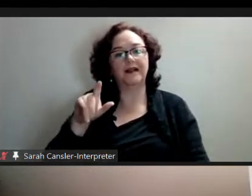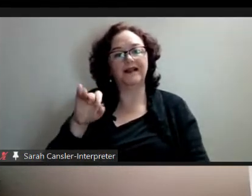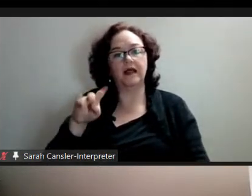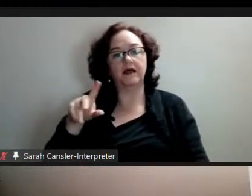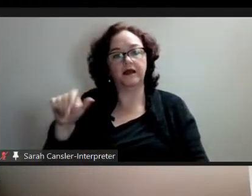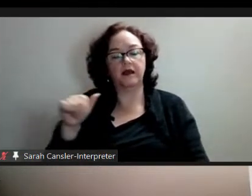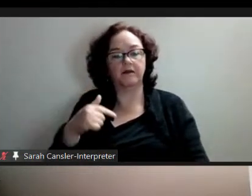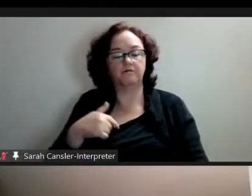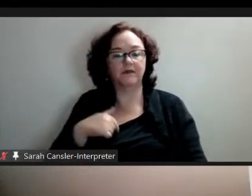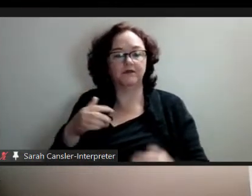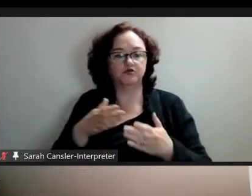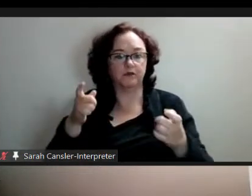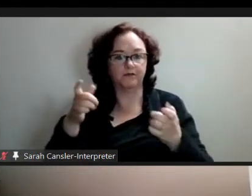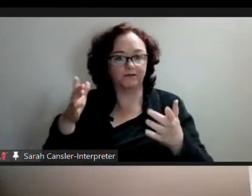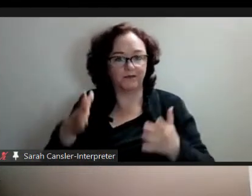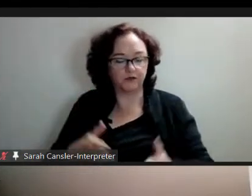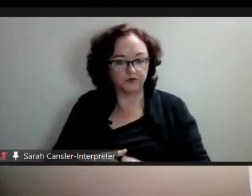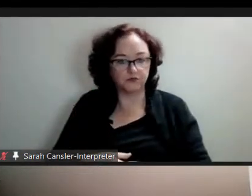and formerly our